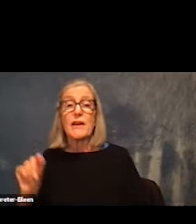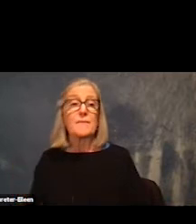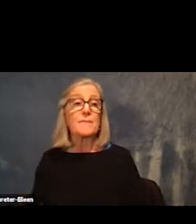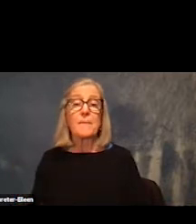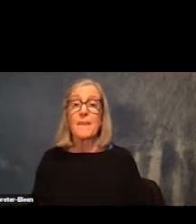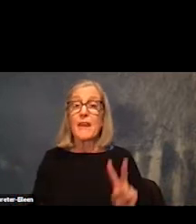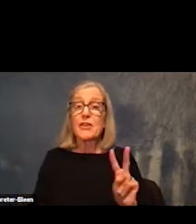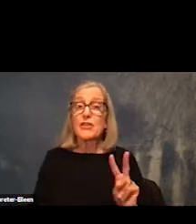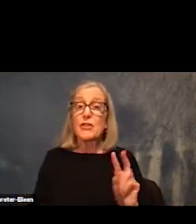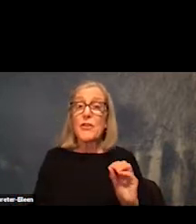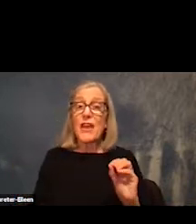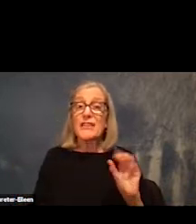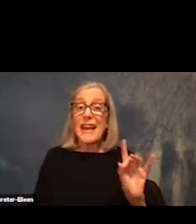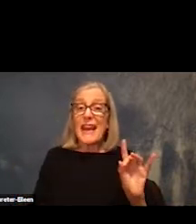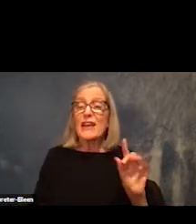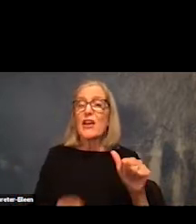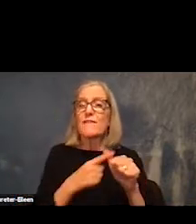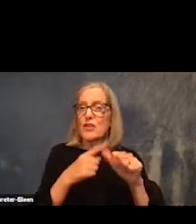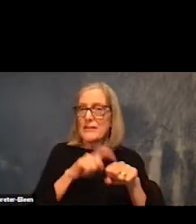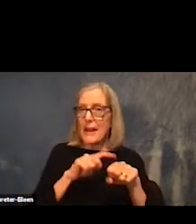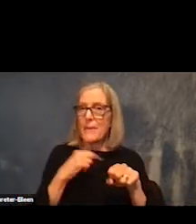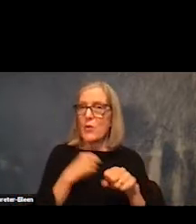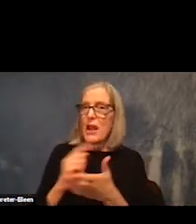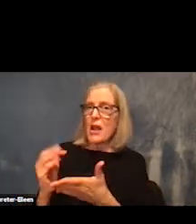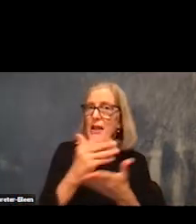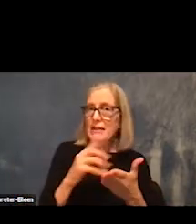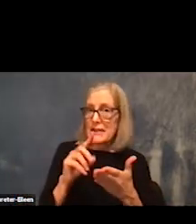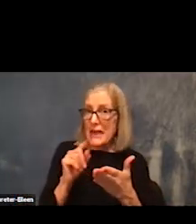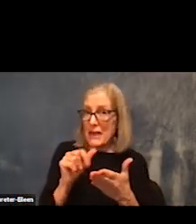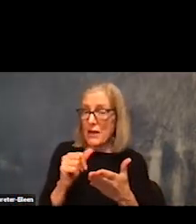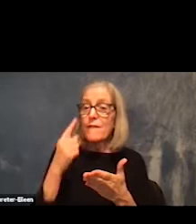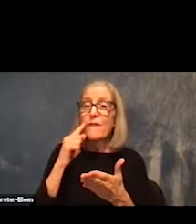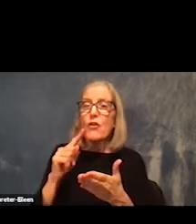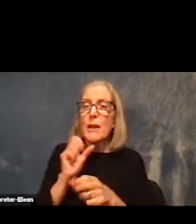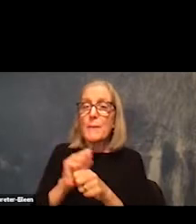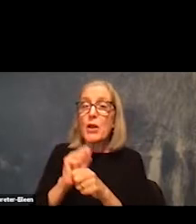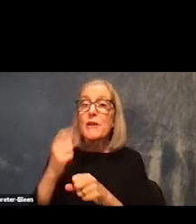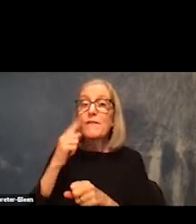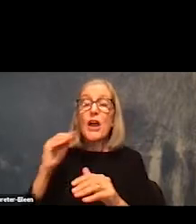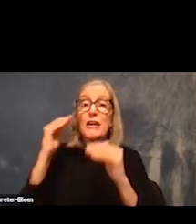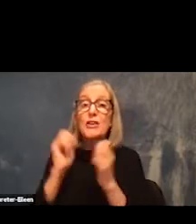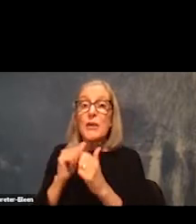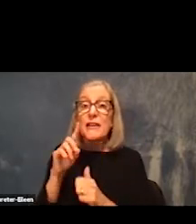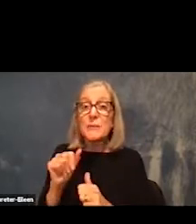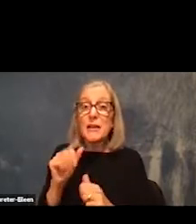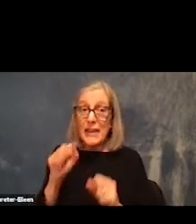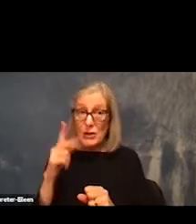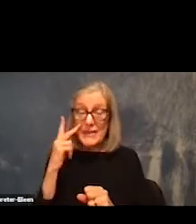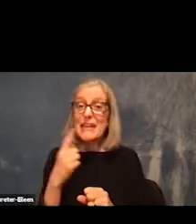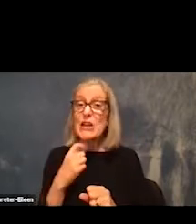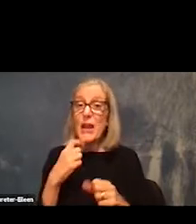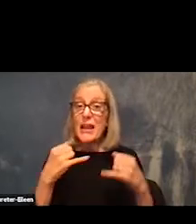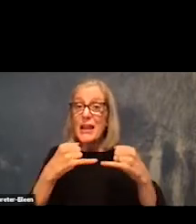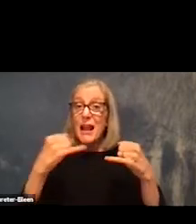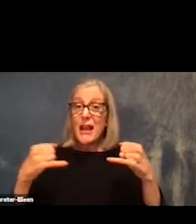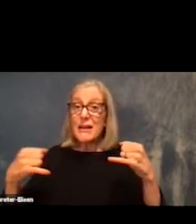was collected on the employment of adults with disabilities. That's the red line. Do you see it is hovering in the 20%